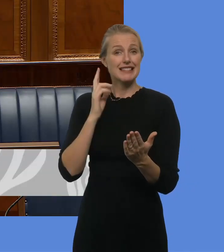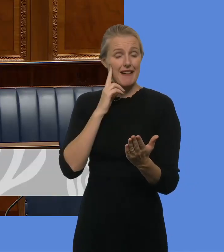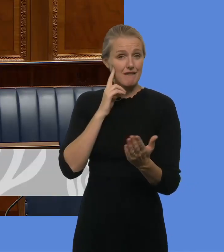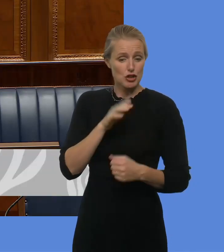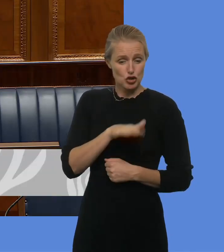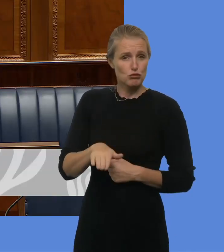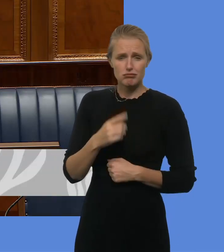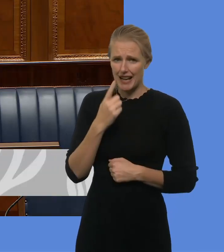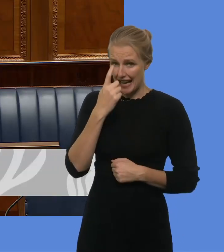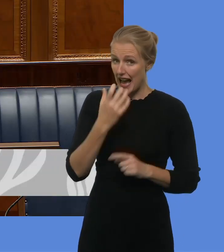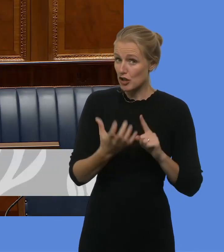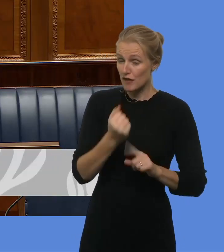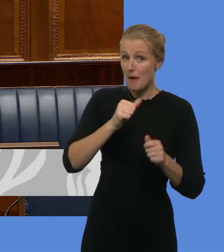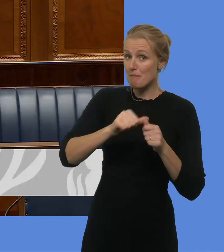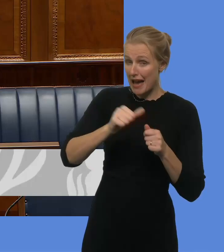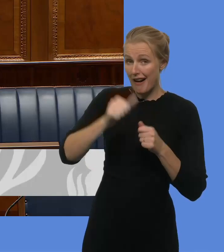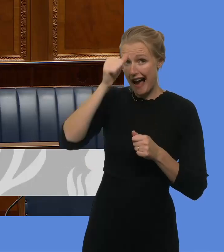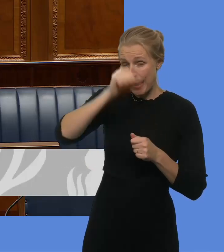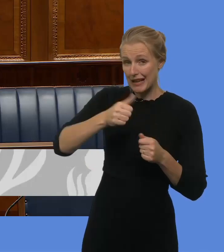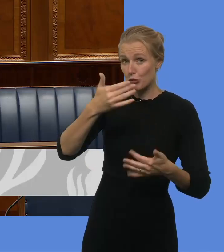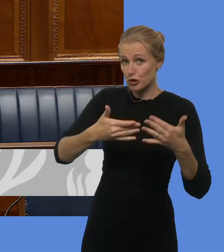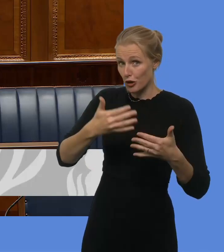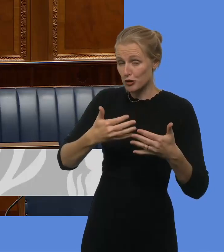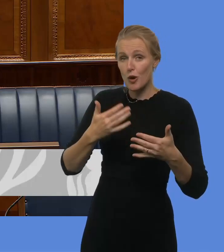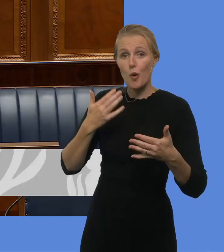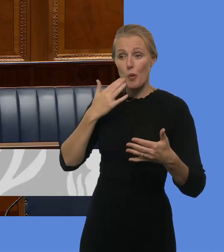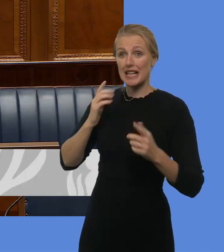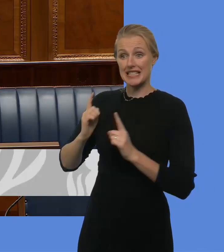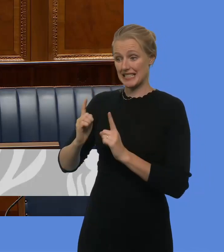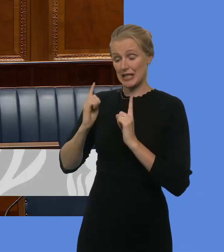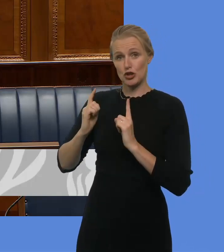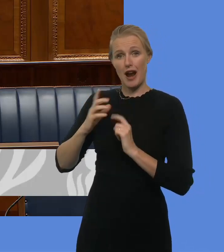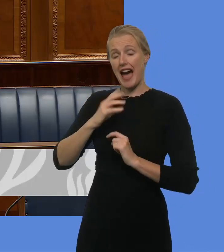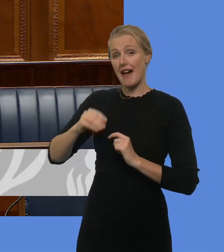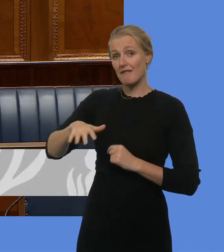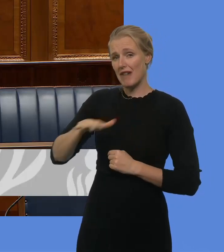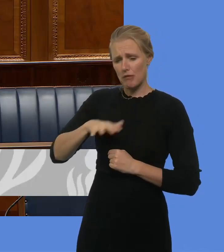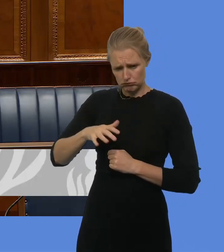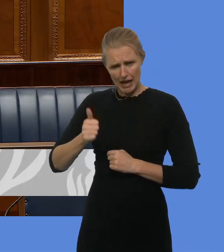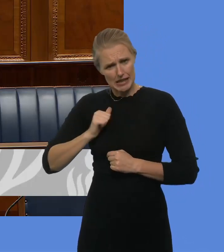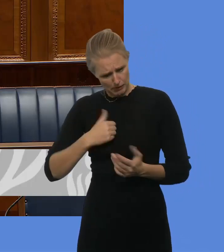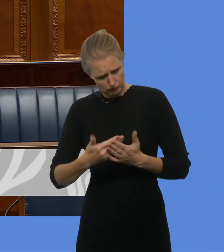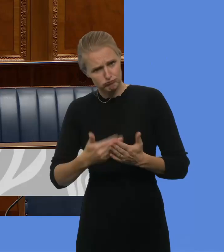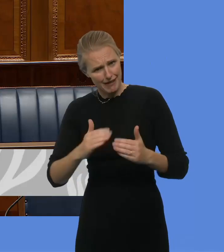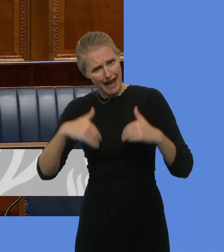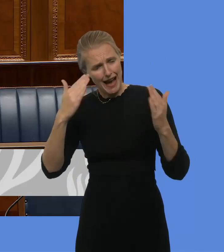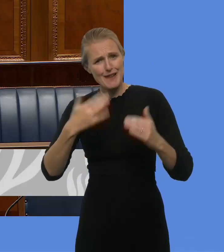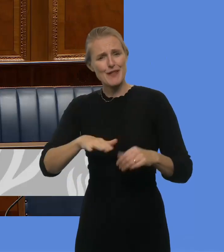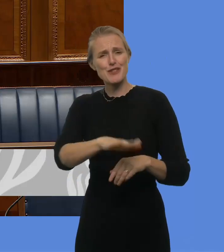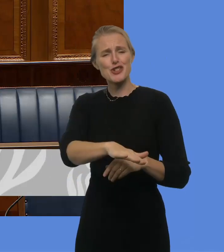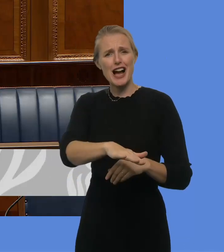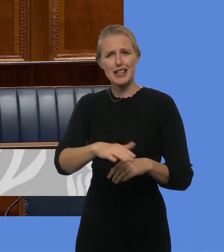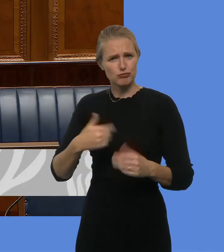children can achieve better academic results when both teachers and families have high expectations of these